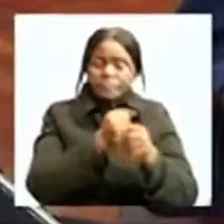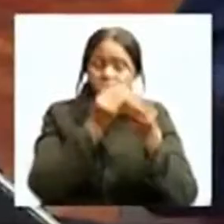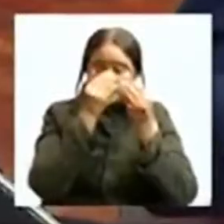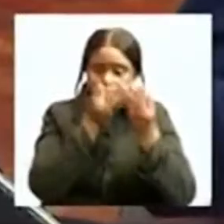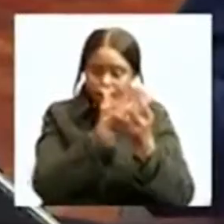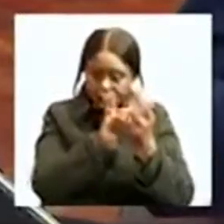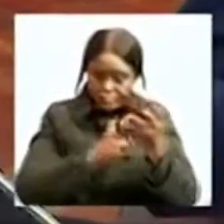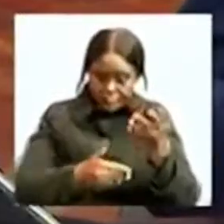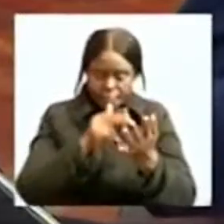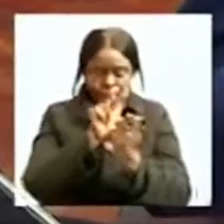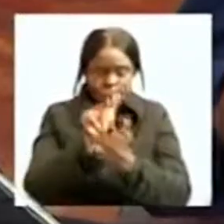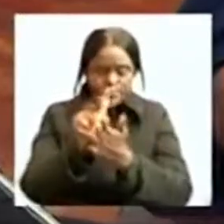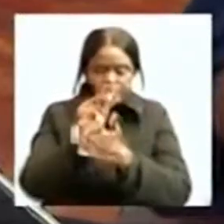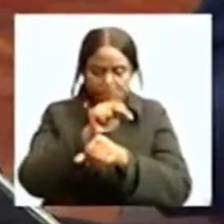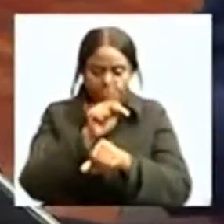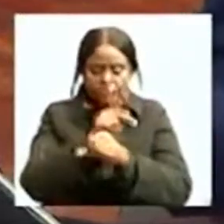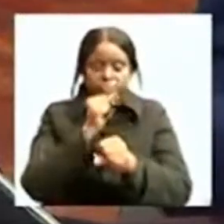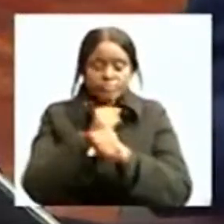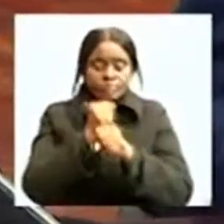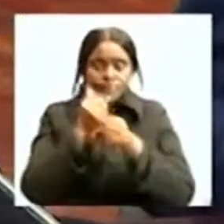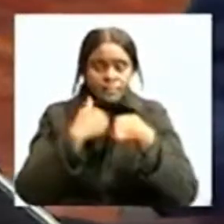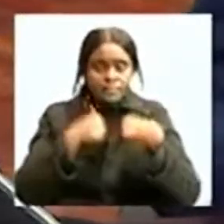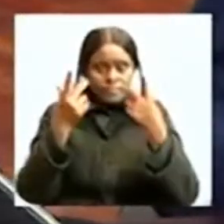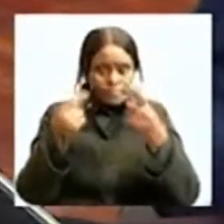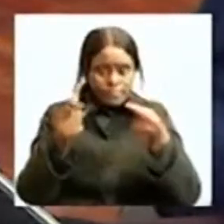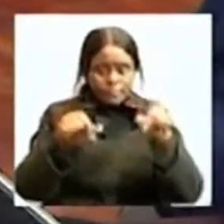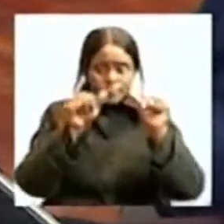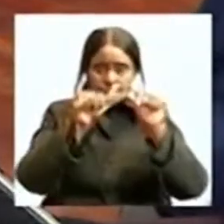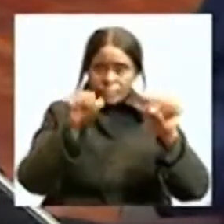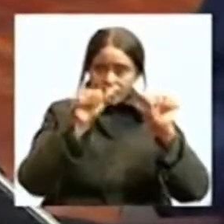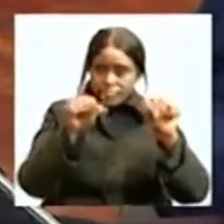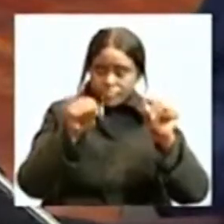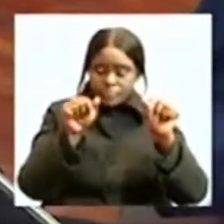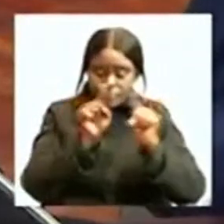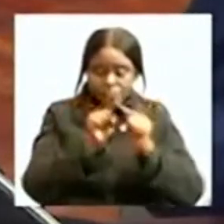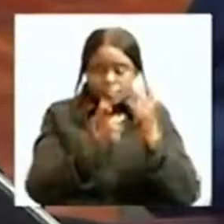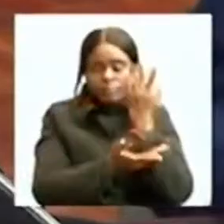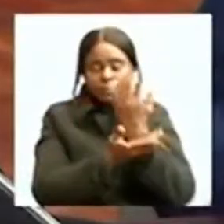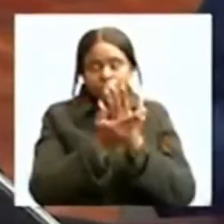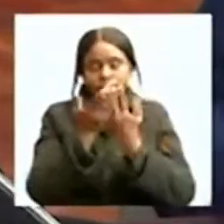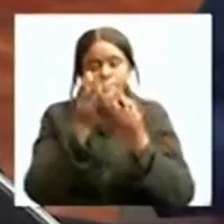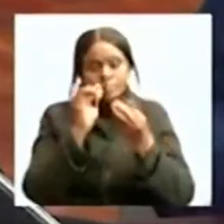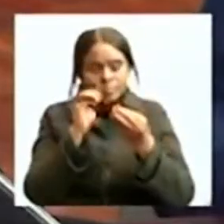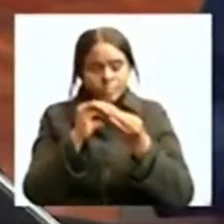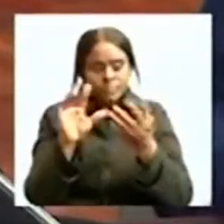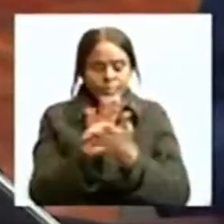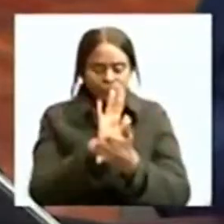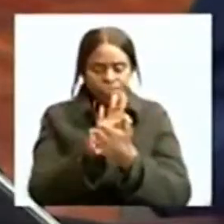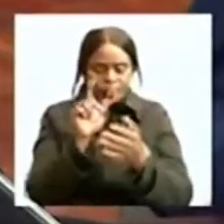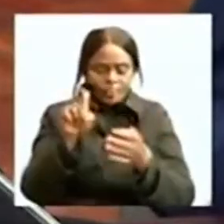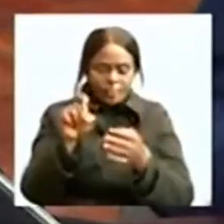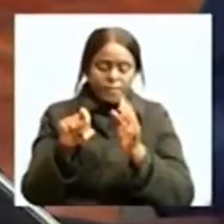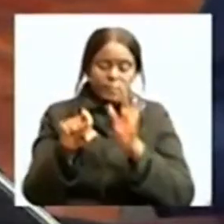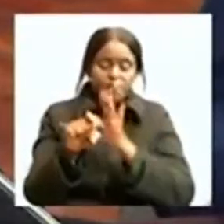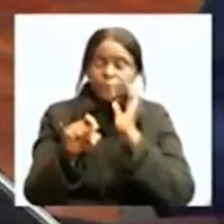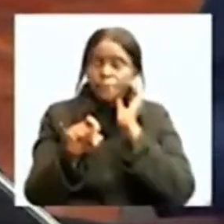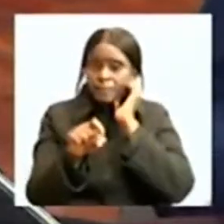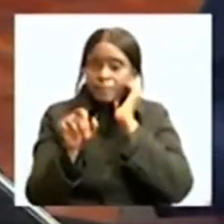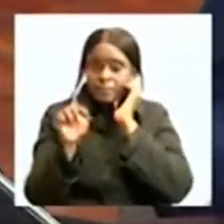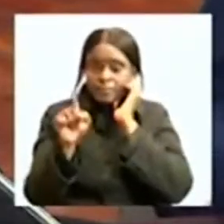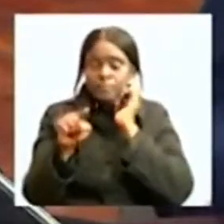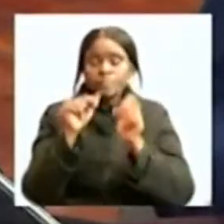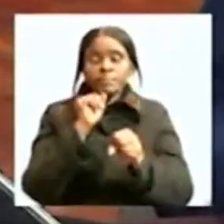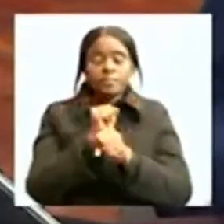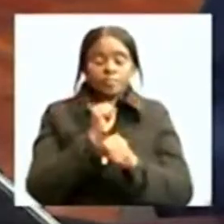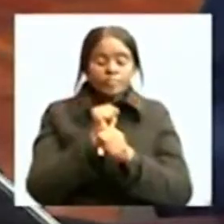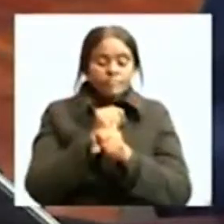to approved project scopes by conducting regular audits. Improve documentation requirements.